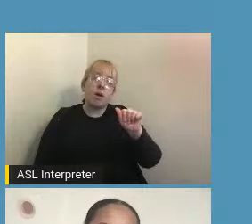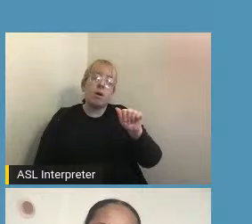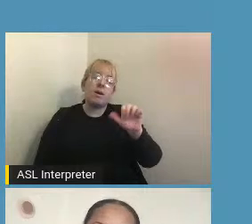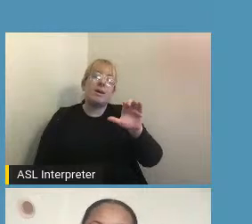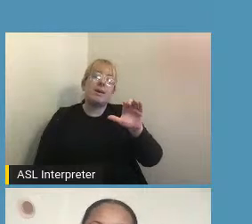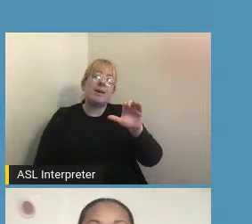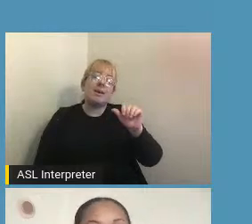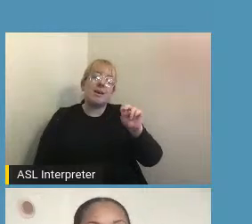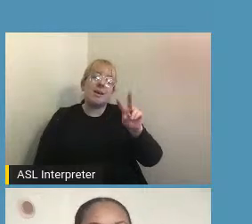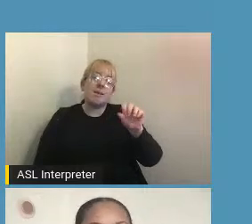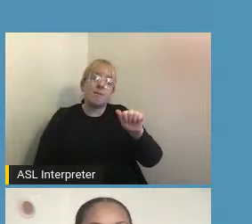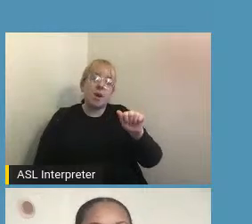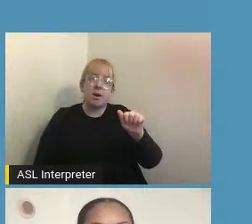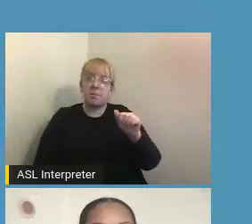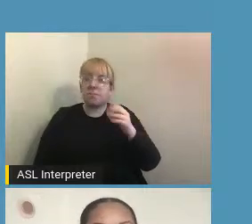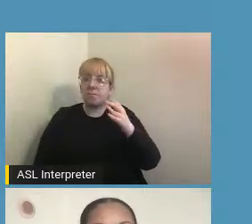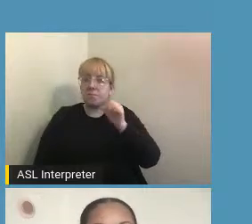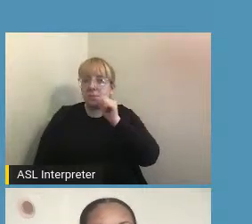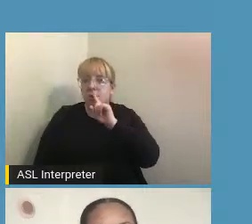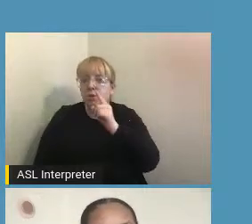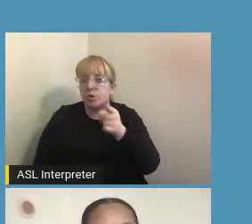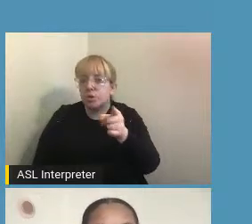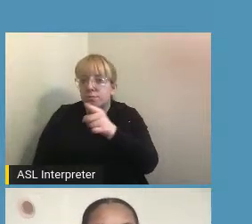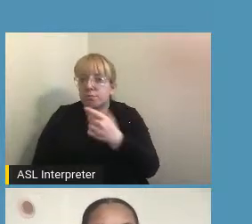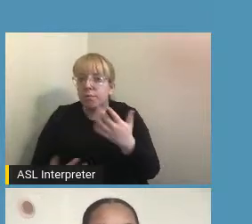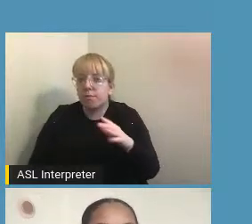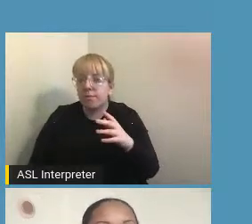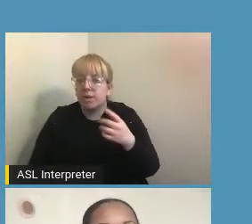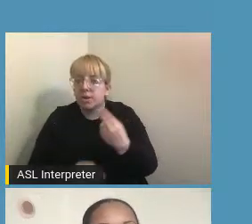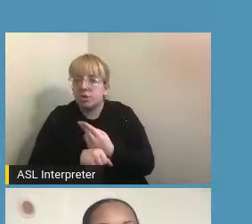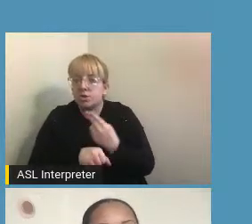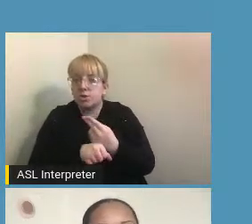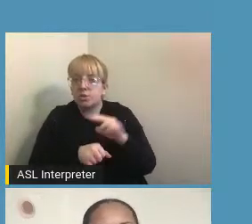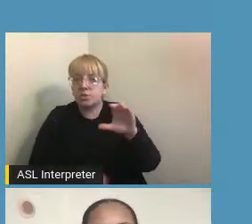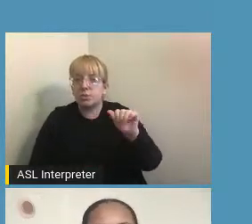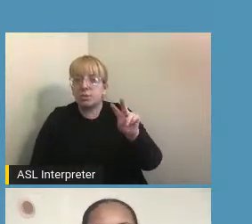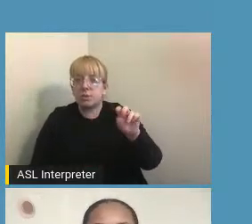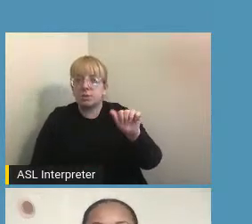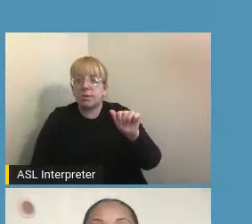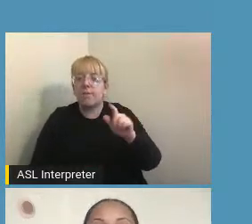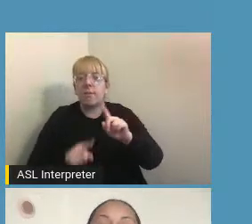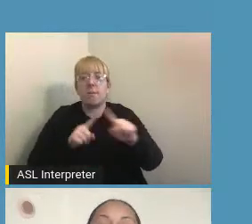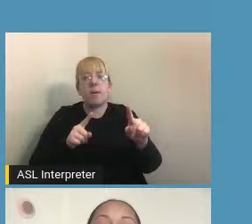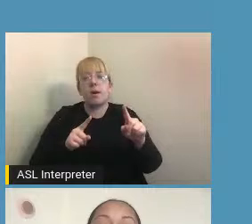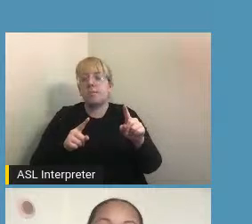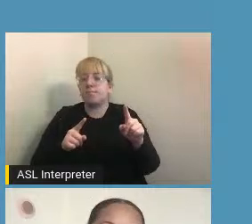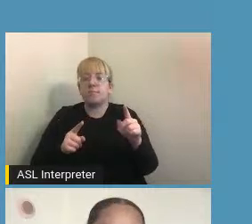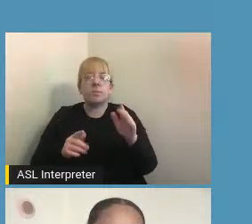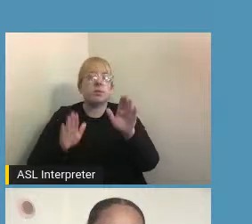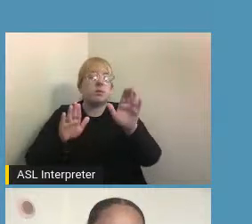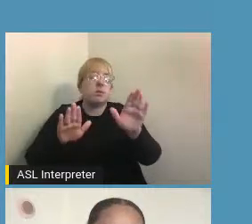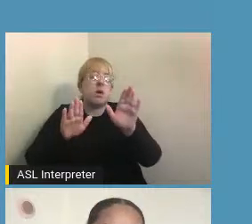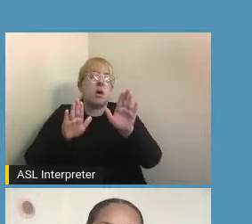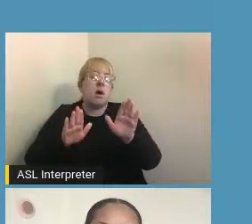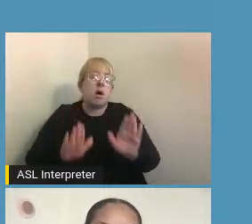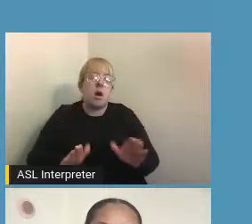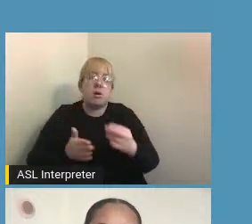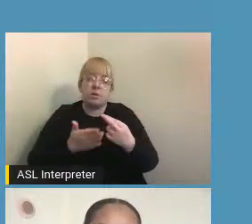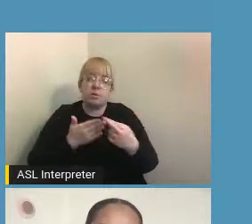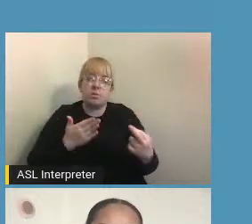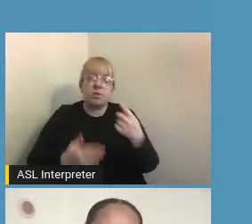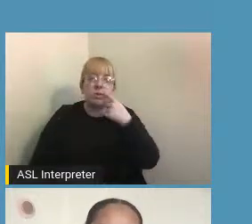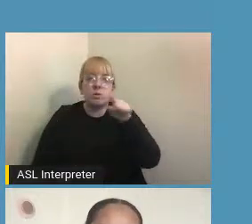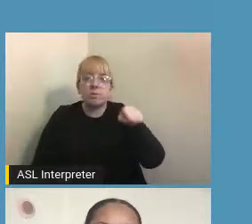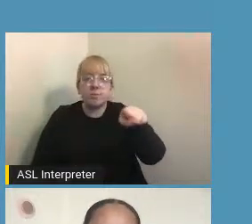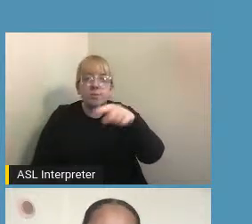if anybody's used Canva to create their, visuals for their campaigns, but it is a great resource, and